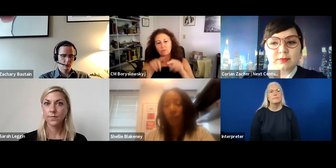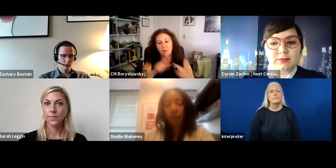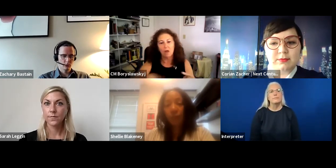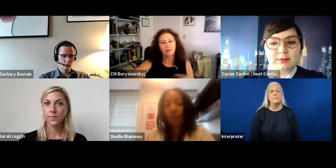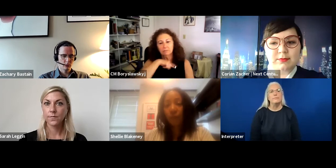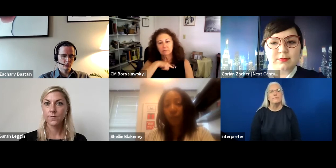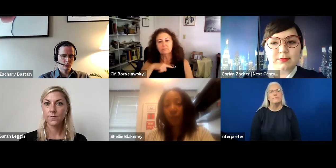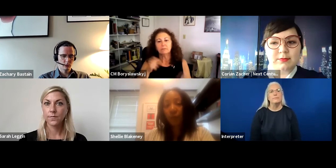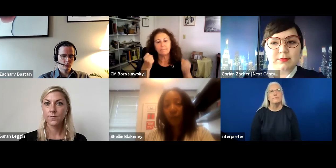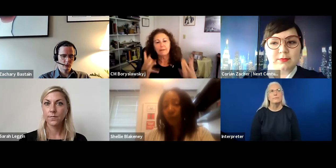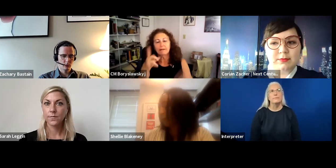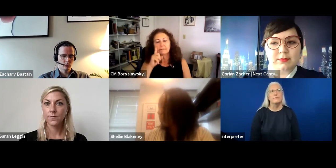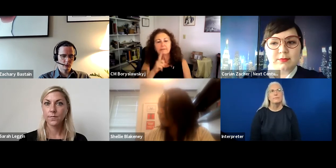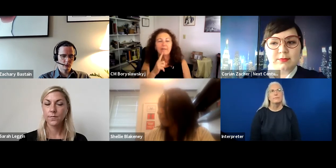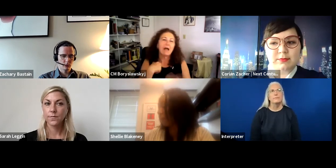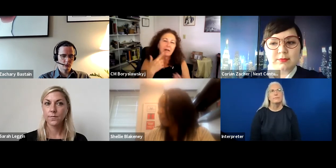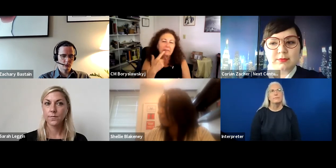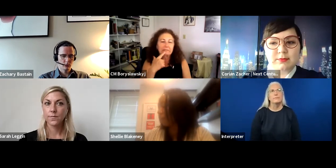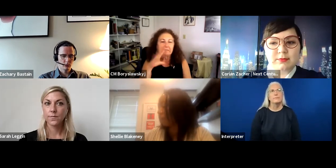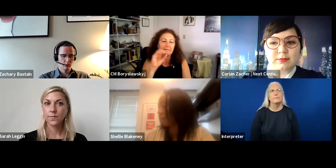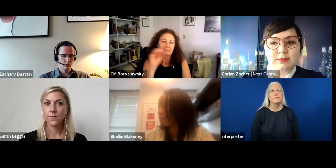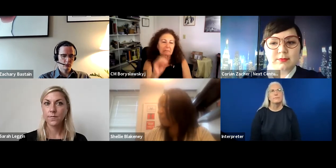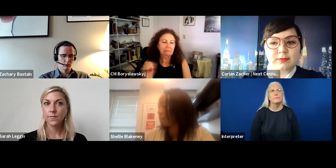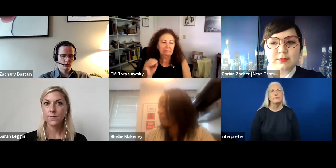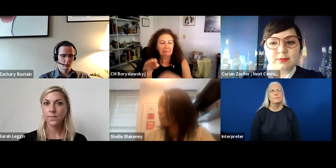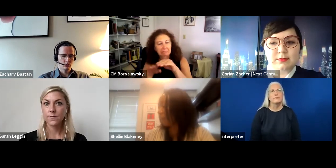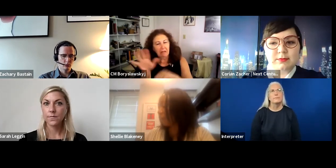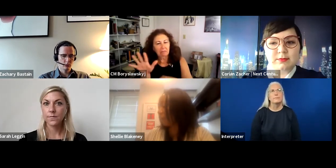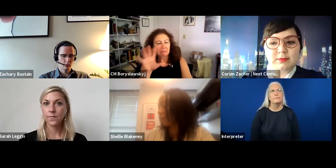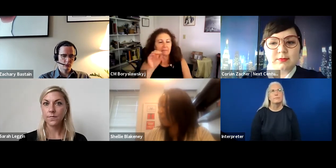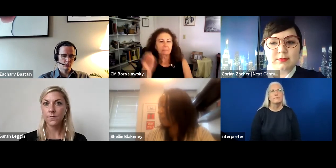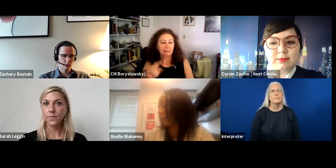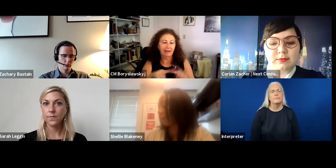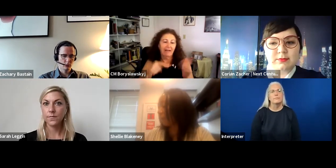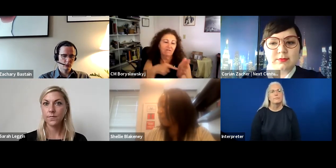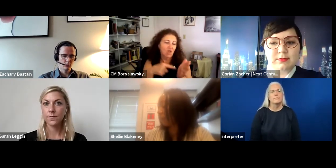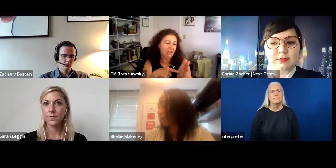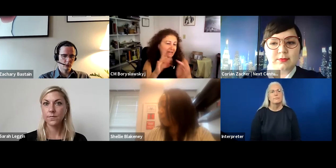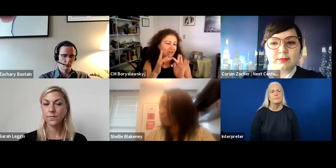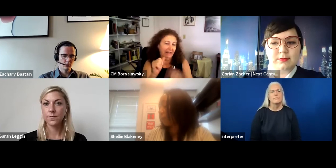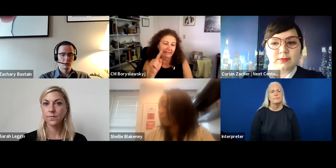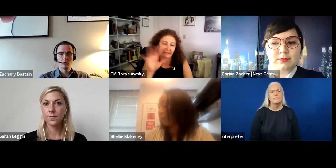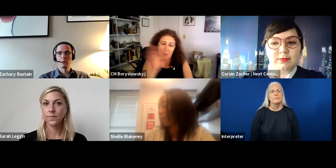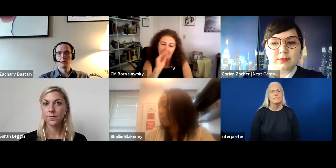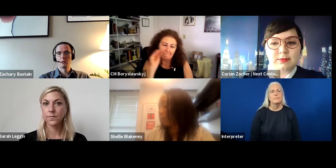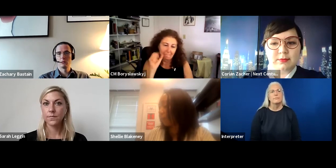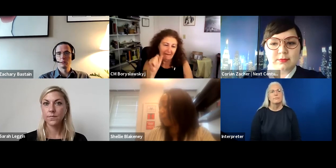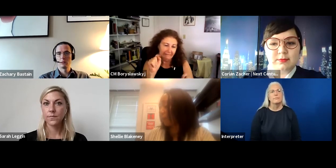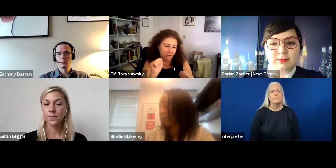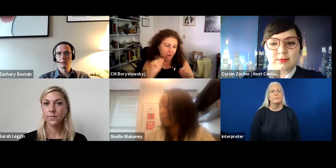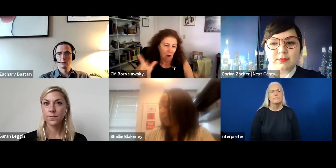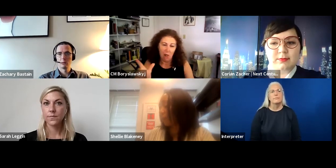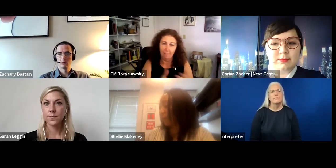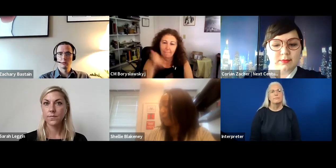Excellent. It's an excellent topic. It's very important for all of us. There's a lot of deaf people. I would say about 50%, somewhere in that range. They can't